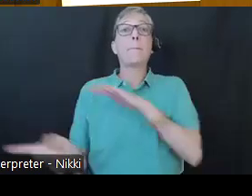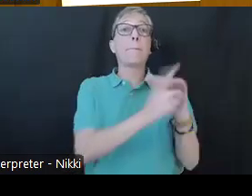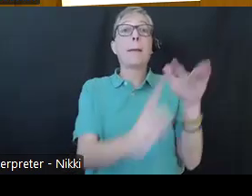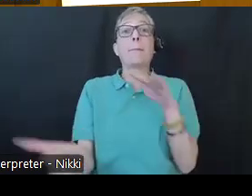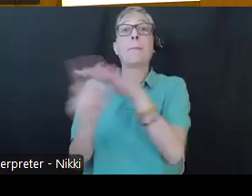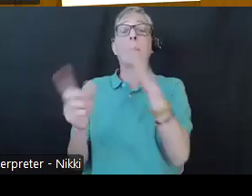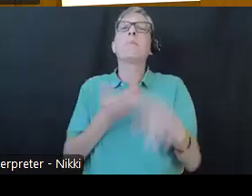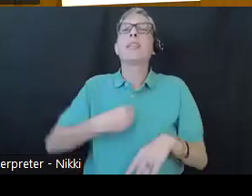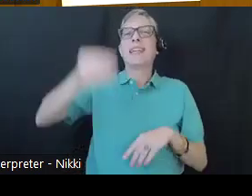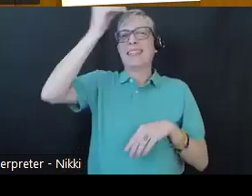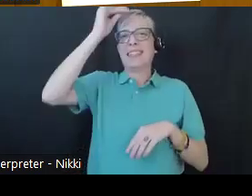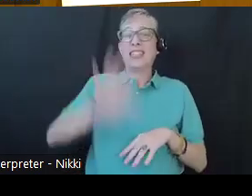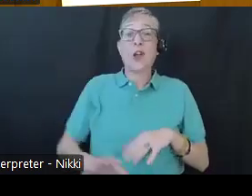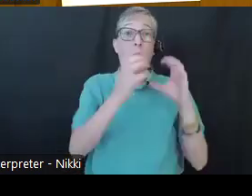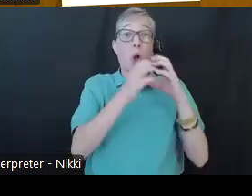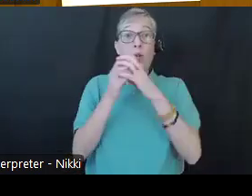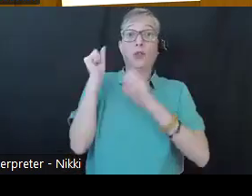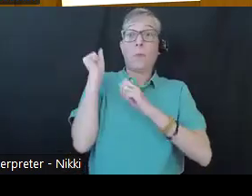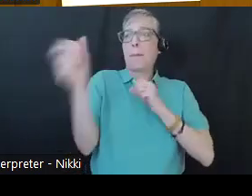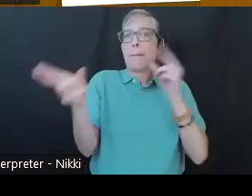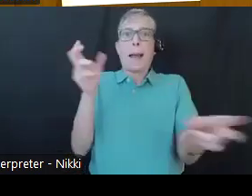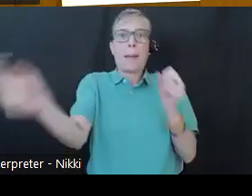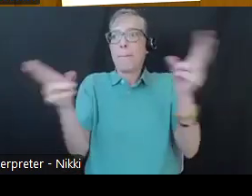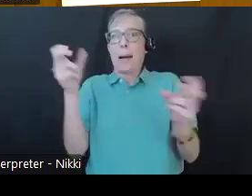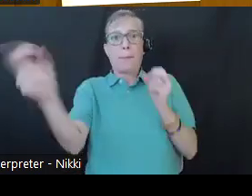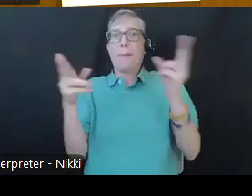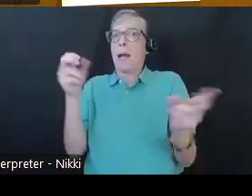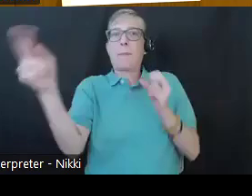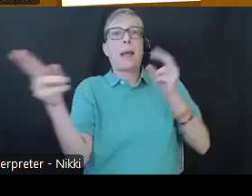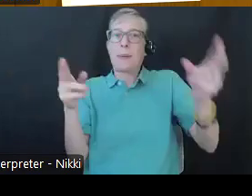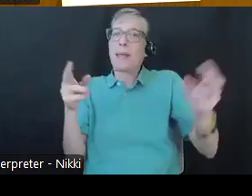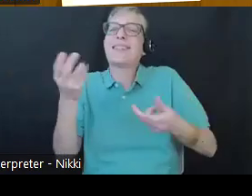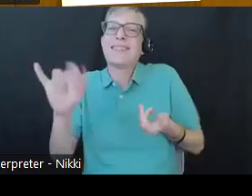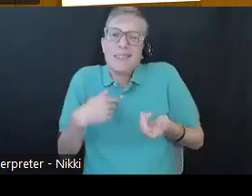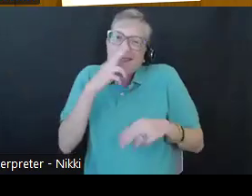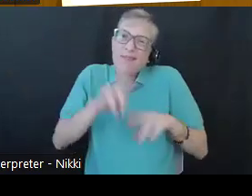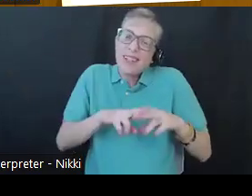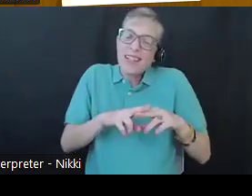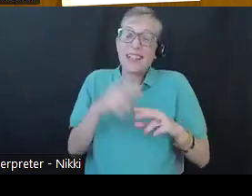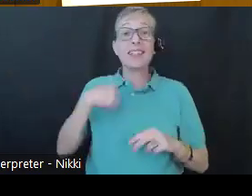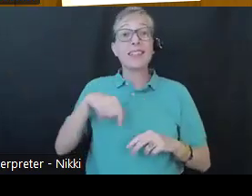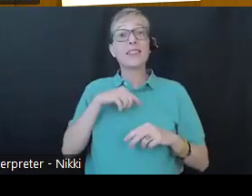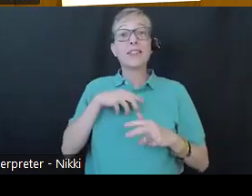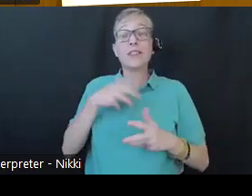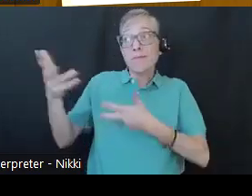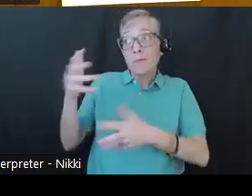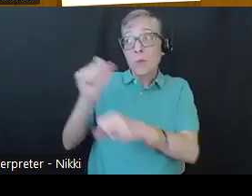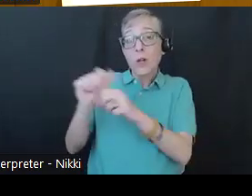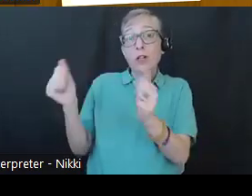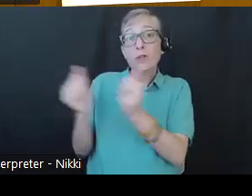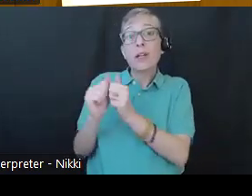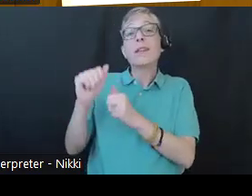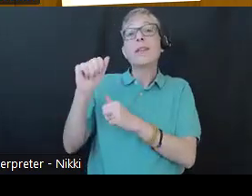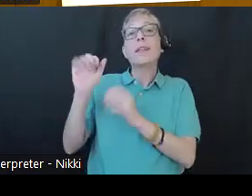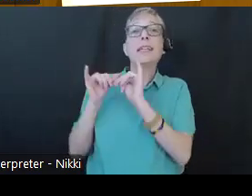And because we got to the point where we were able to work with engineering to do a water-friendly version of VR, which is very important,